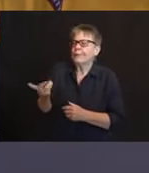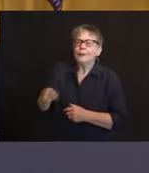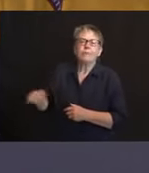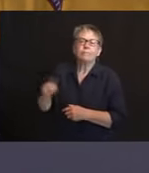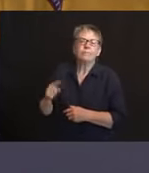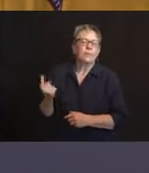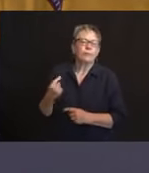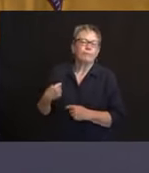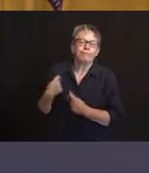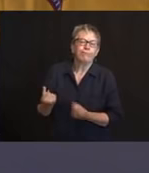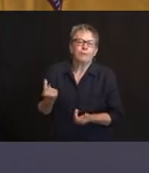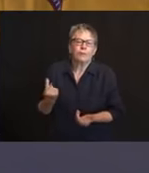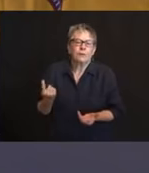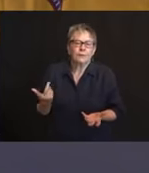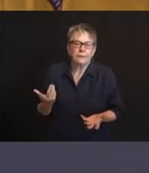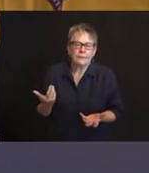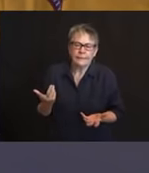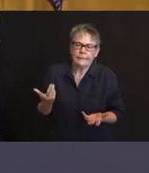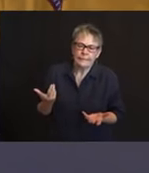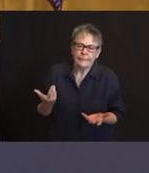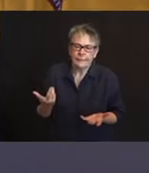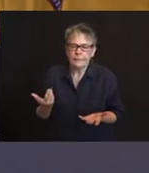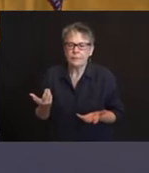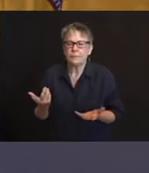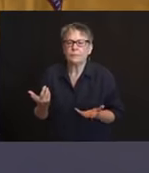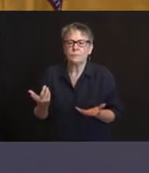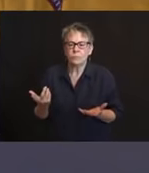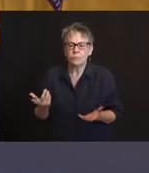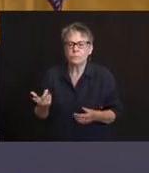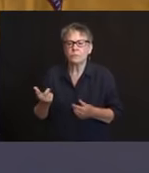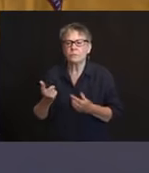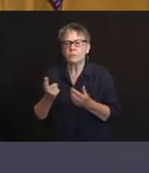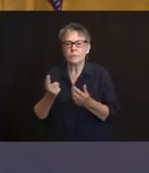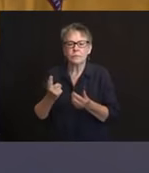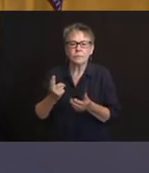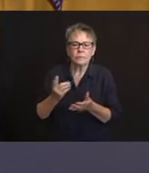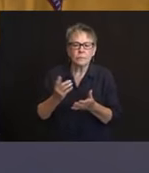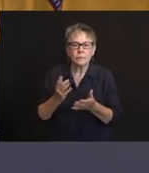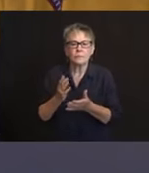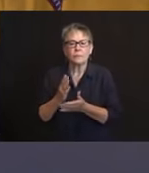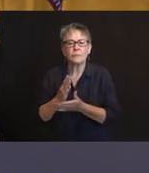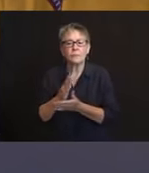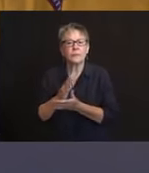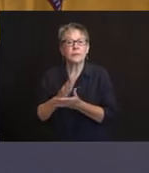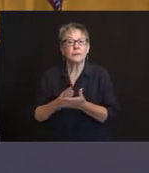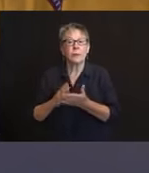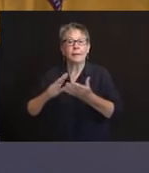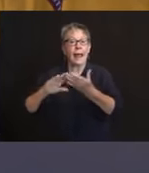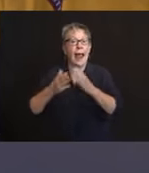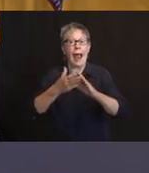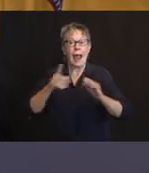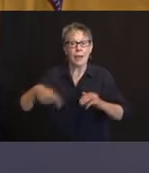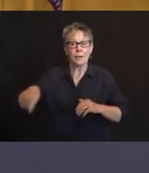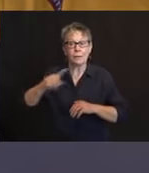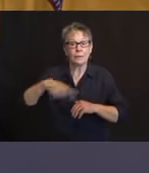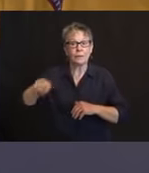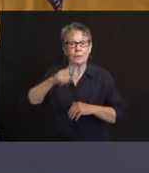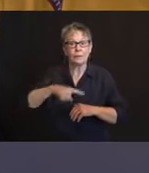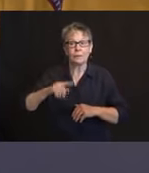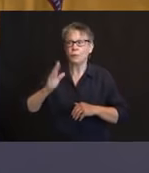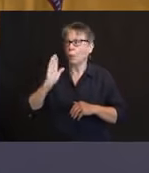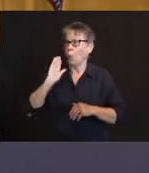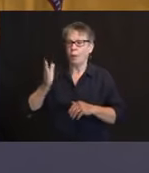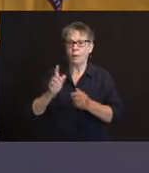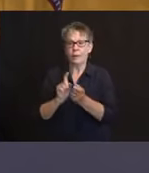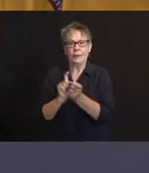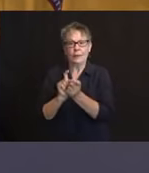is being transformed in so many communities. I know near us, it's not going to be today. I think they're going to do it Thursday